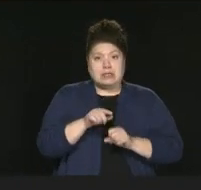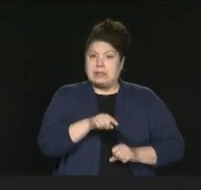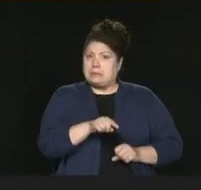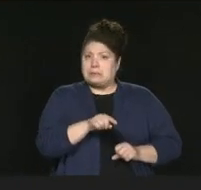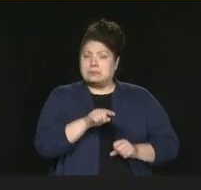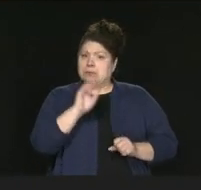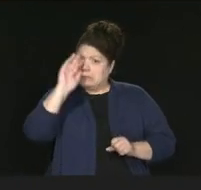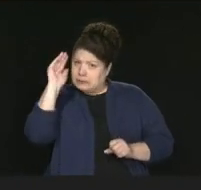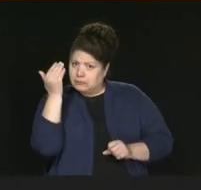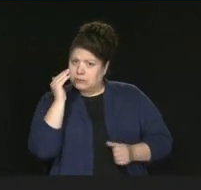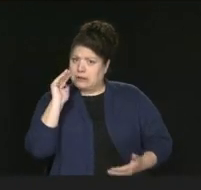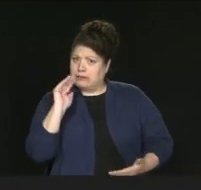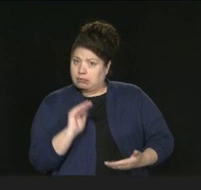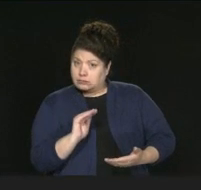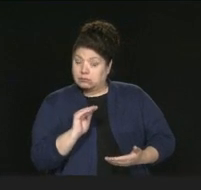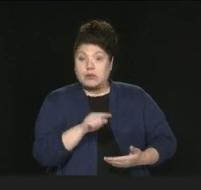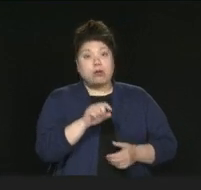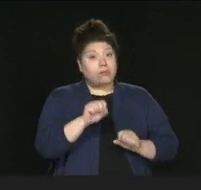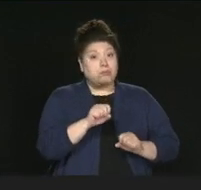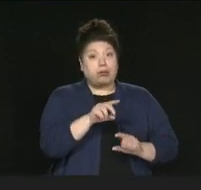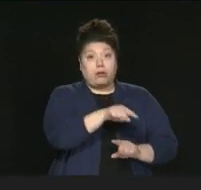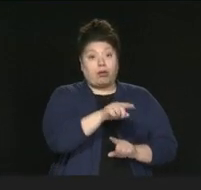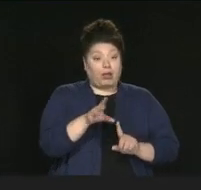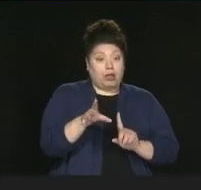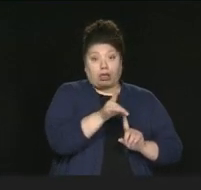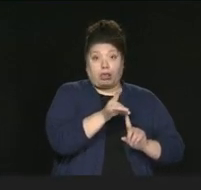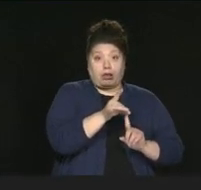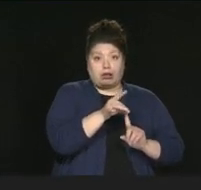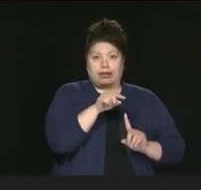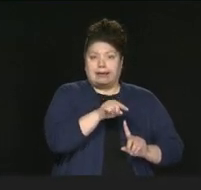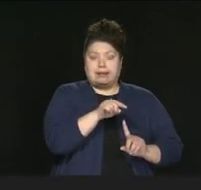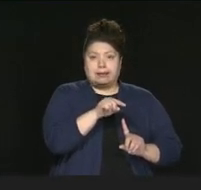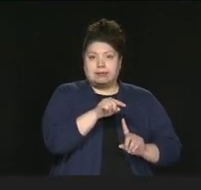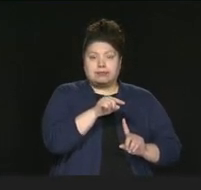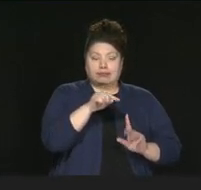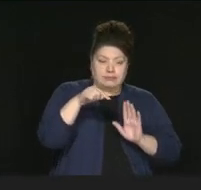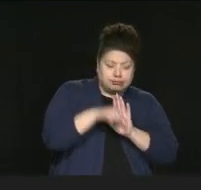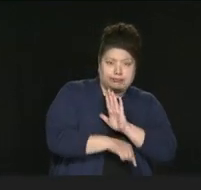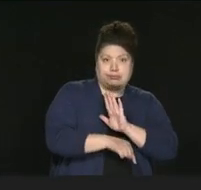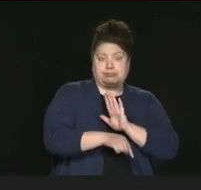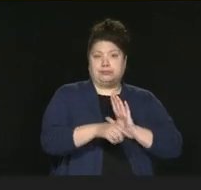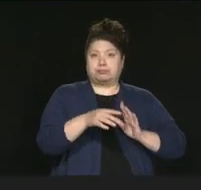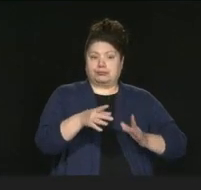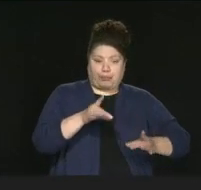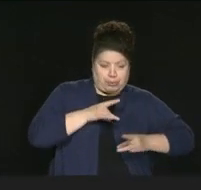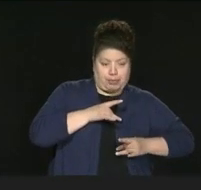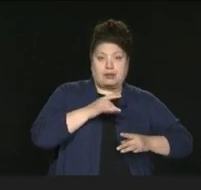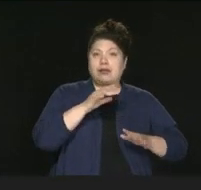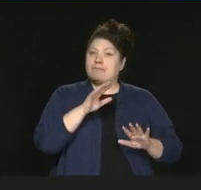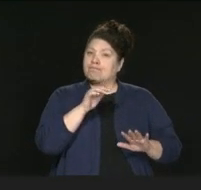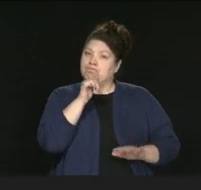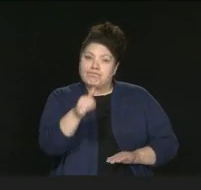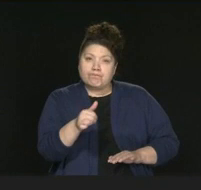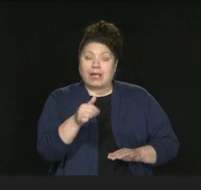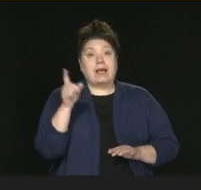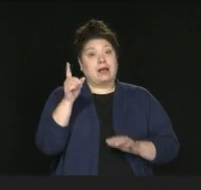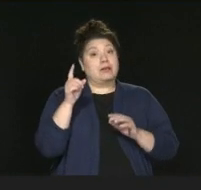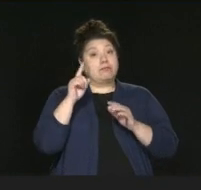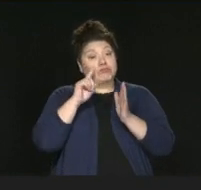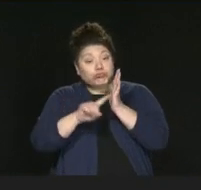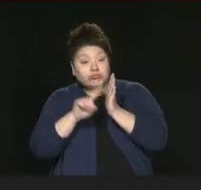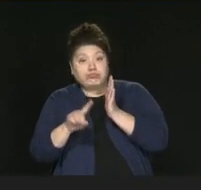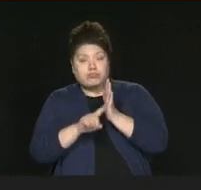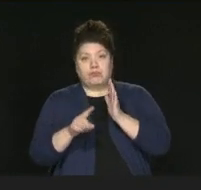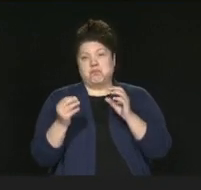virus. That is actually still need to be studied. In fact, you know, some of the most